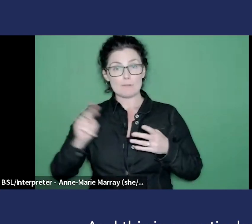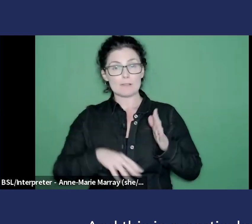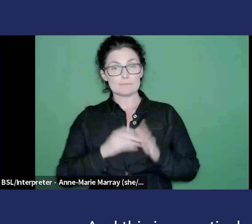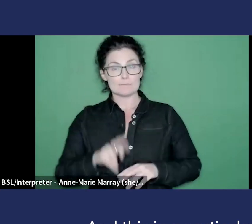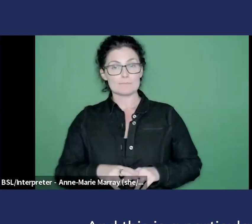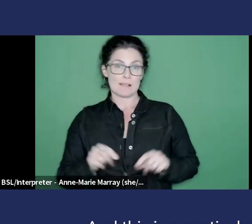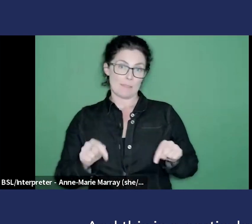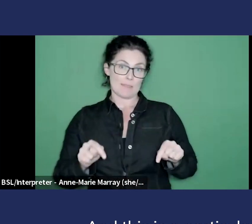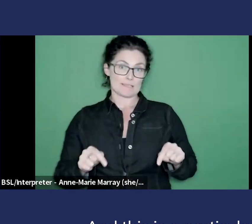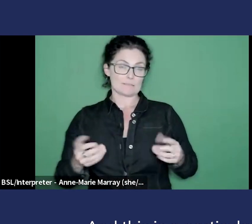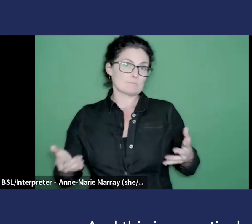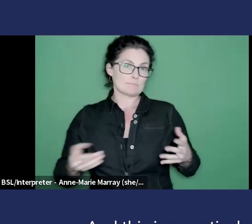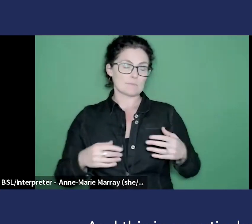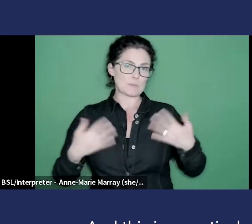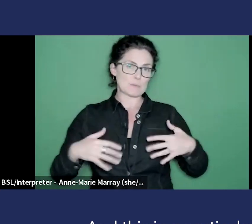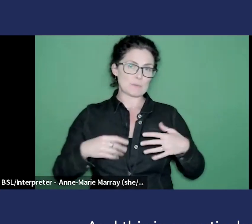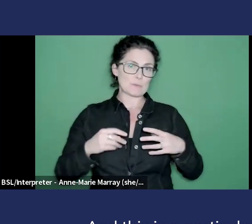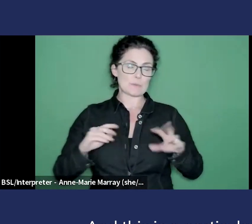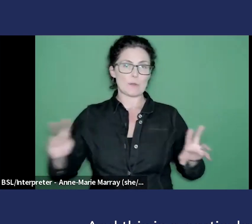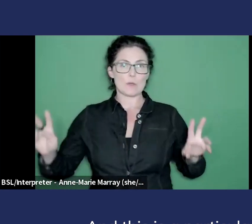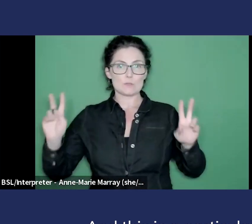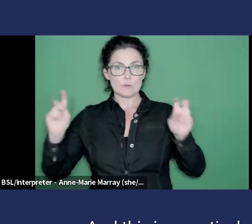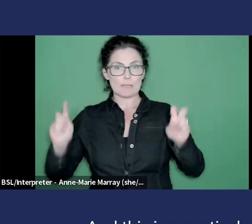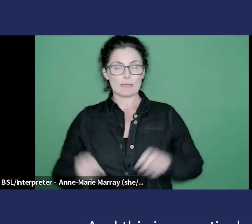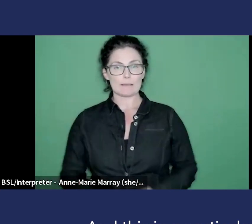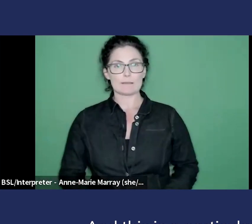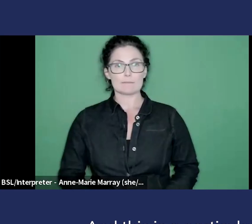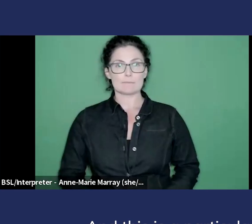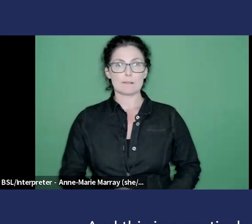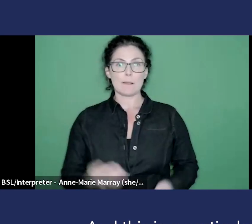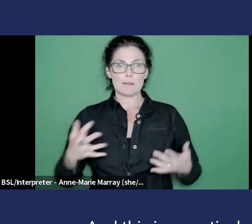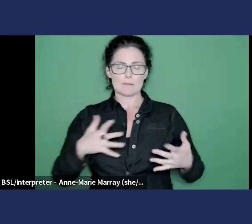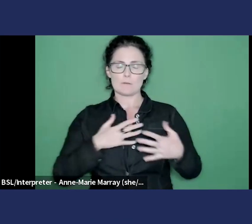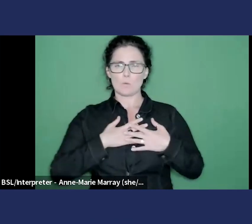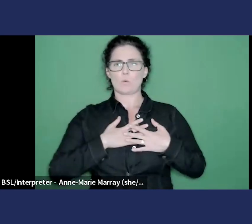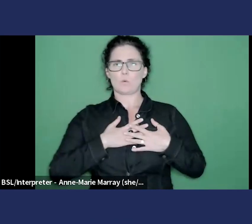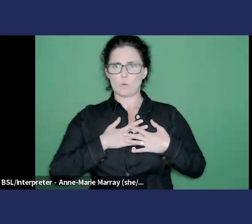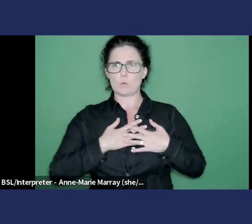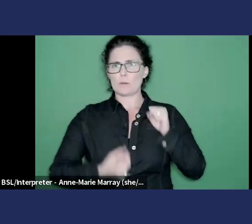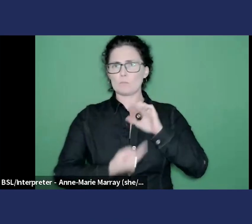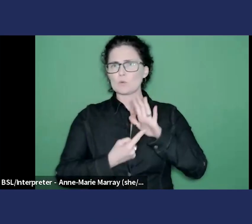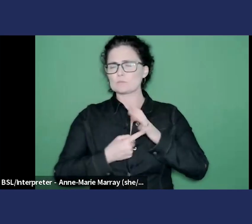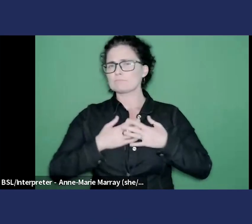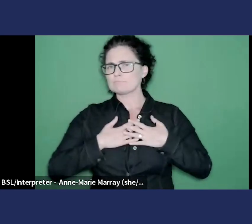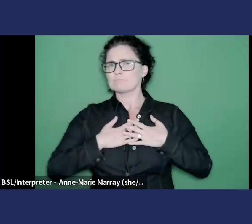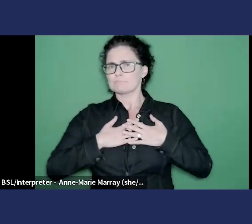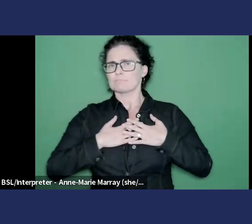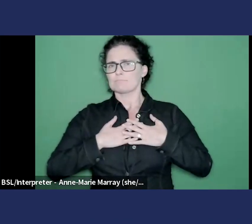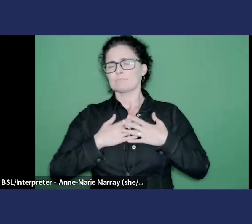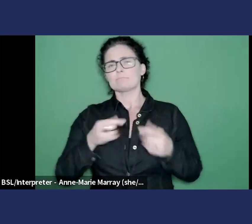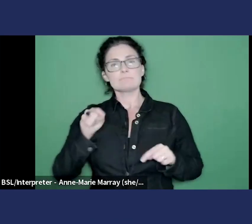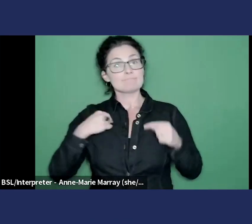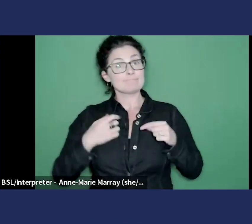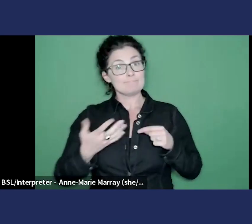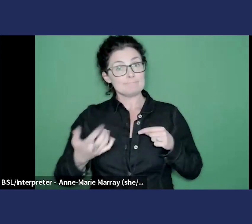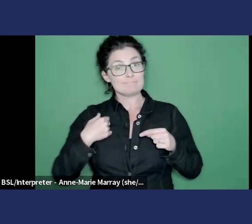And this is a particular topic that is really close to my heart. So I'm really pleased to be